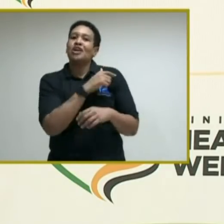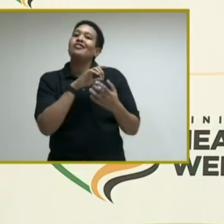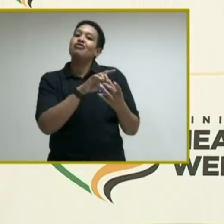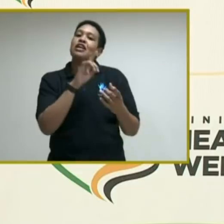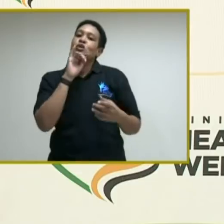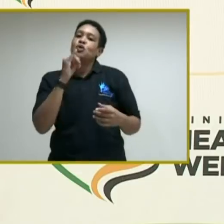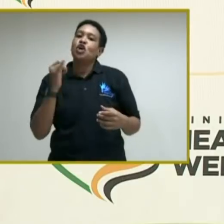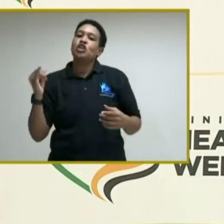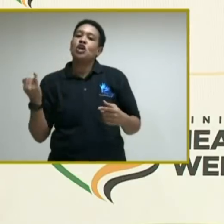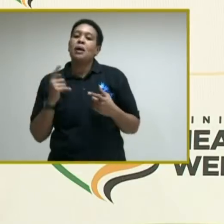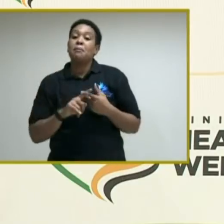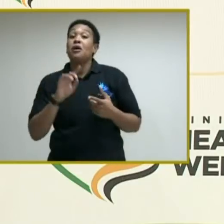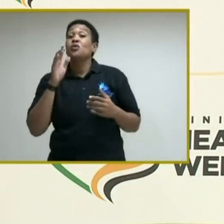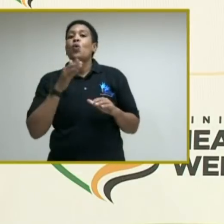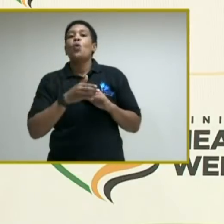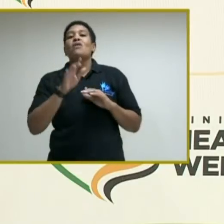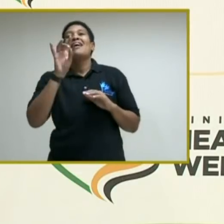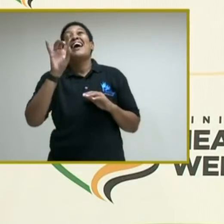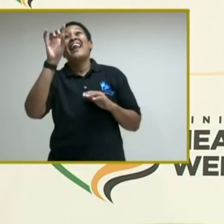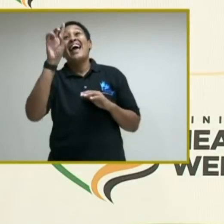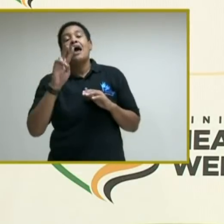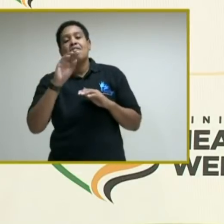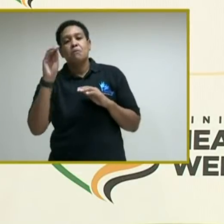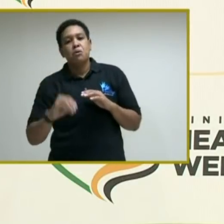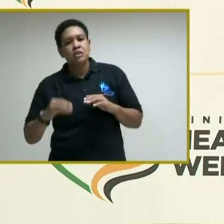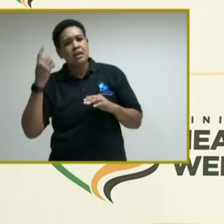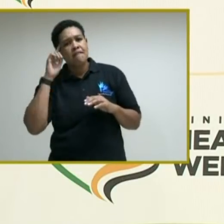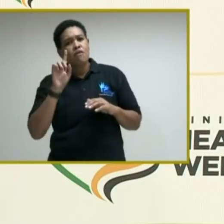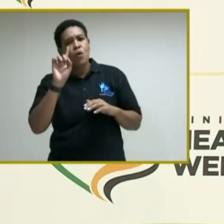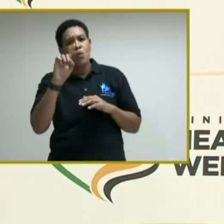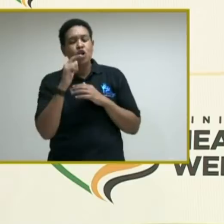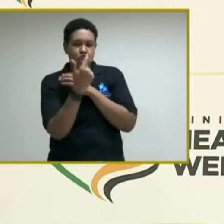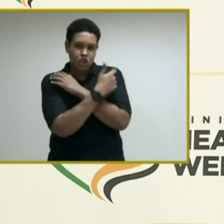Johnson, just over 8.5% for single.